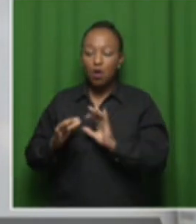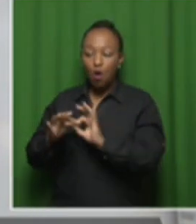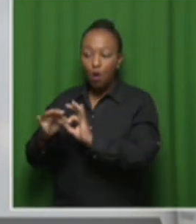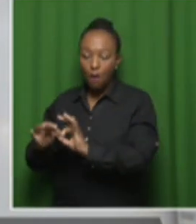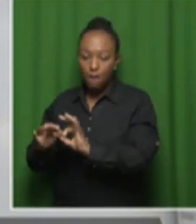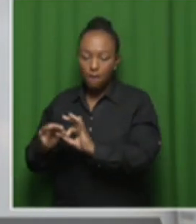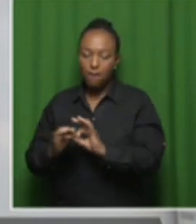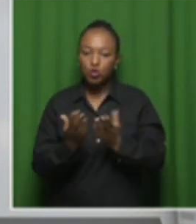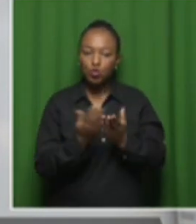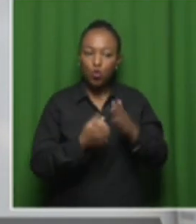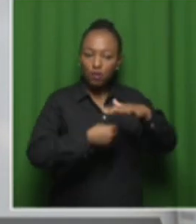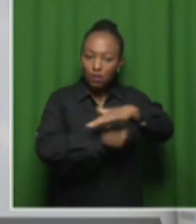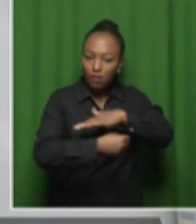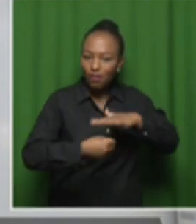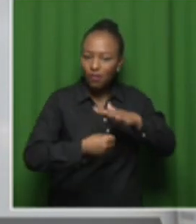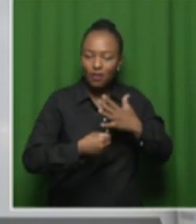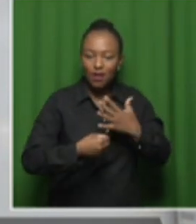environments.